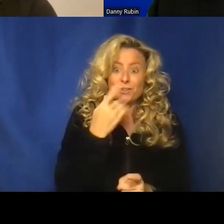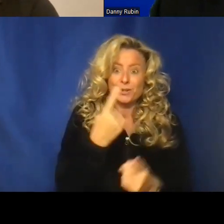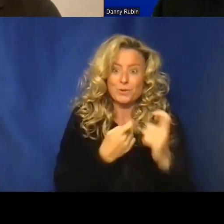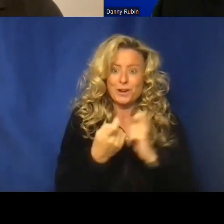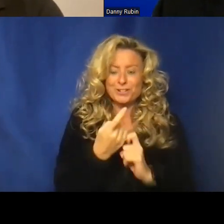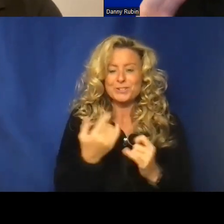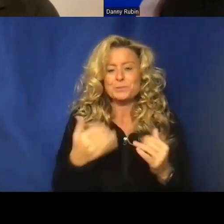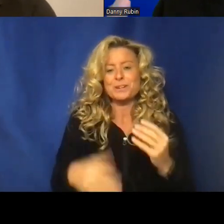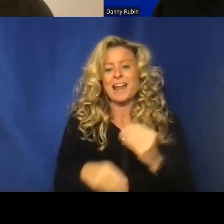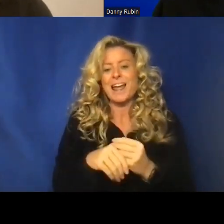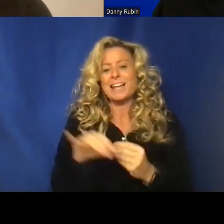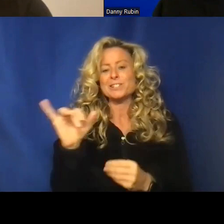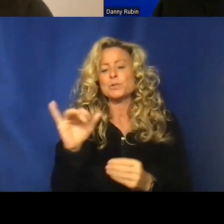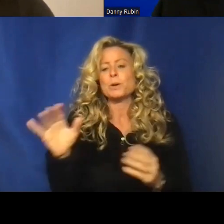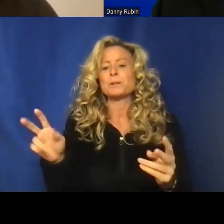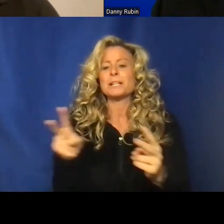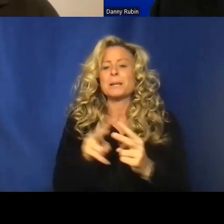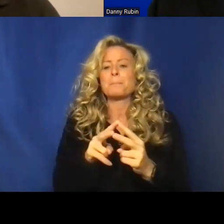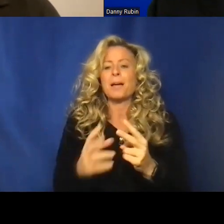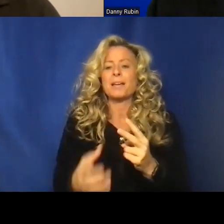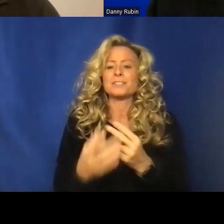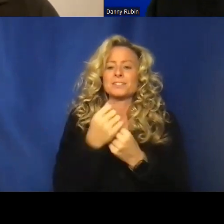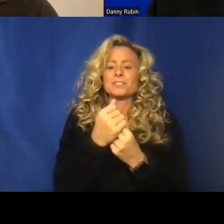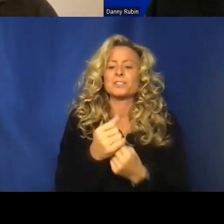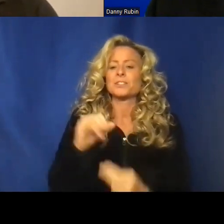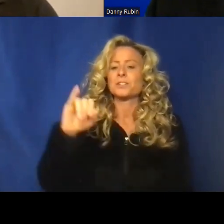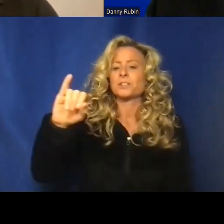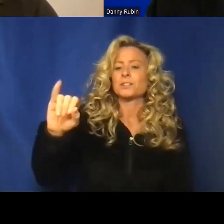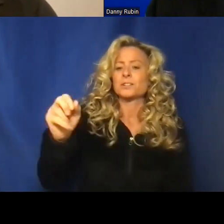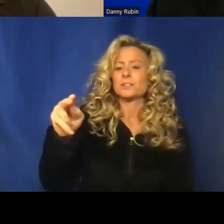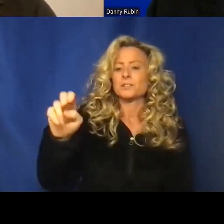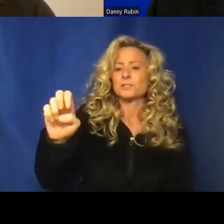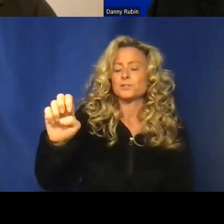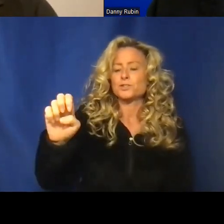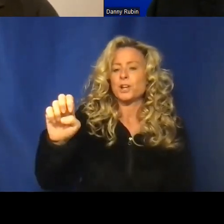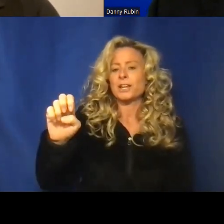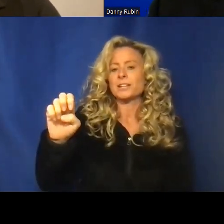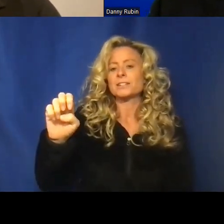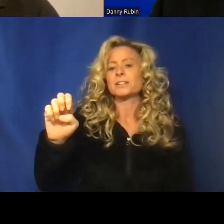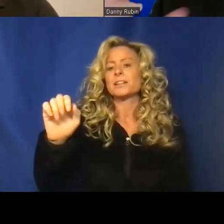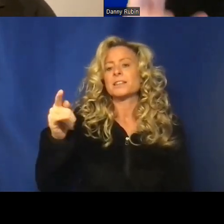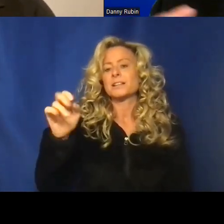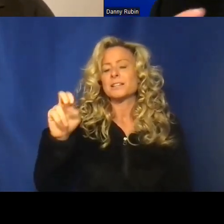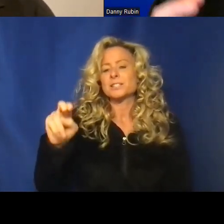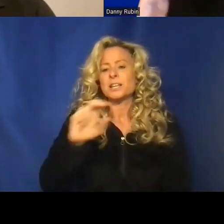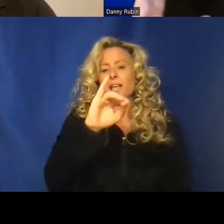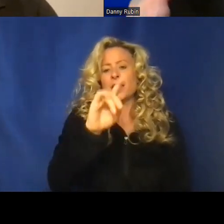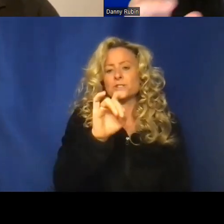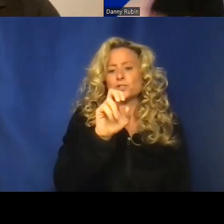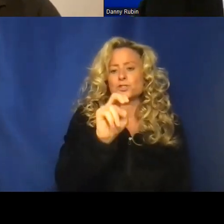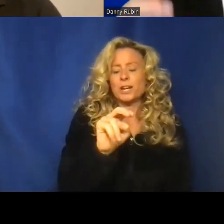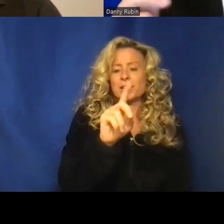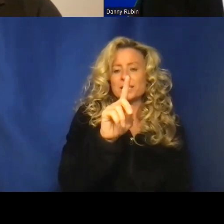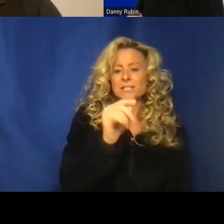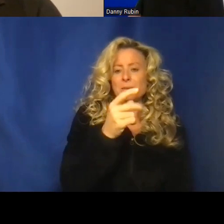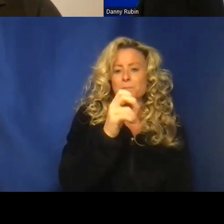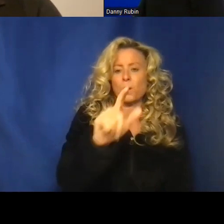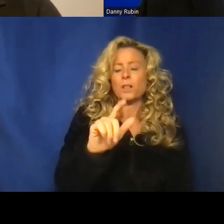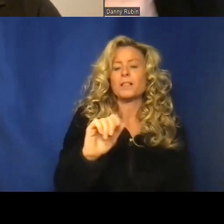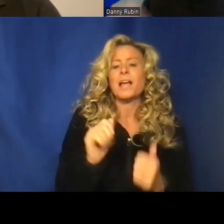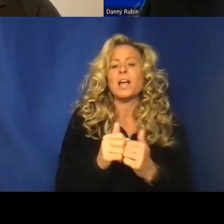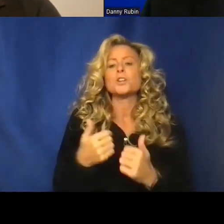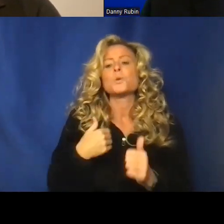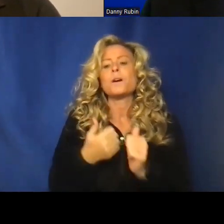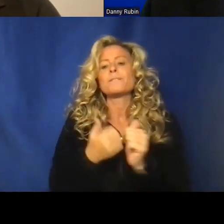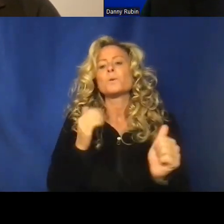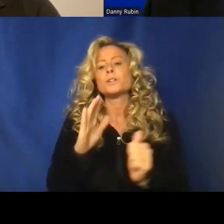of others. I'm going to combine two, James Eccleston and Jaden DePaul. One is, how do you avoid having your digital